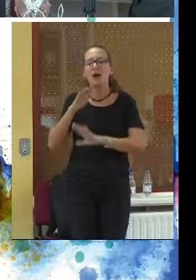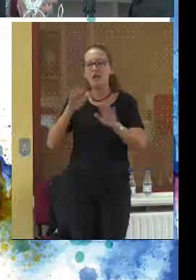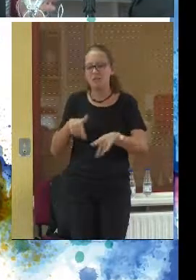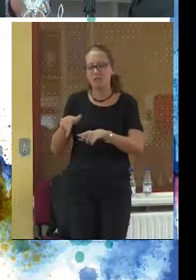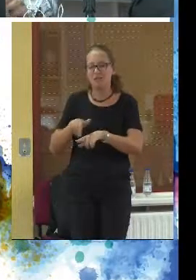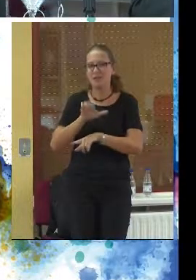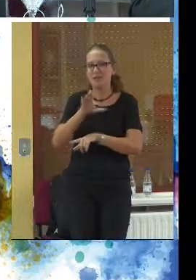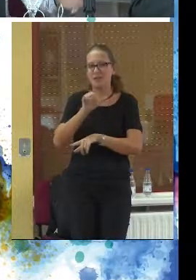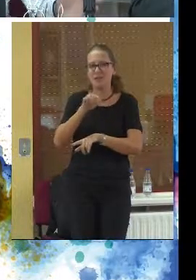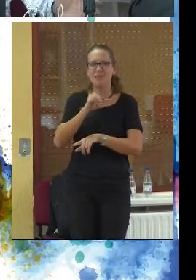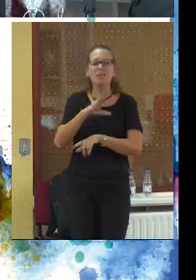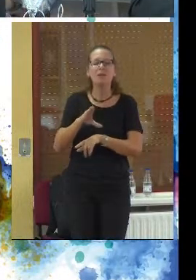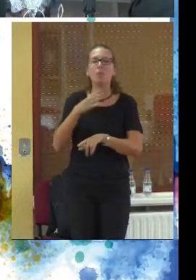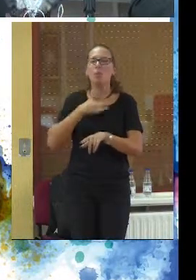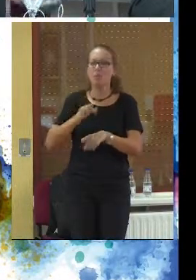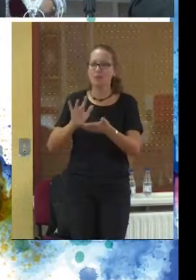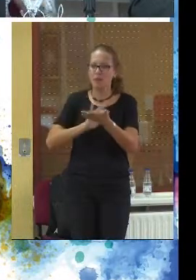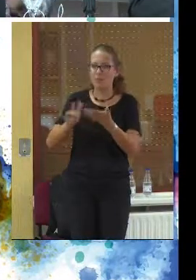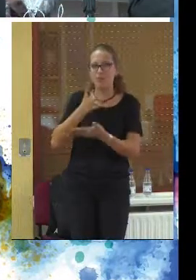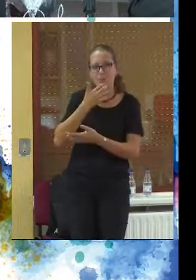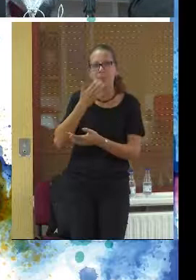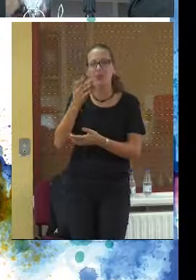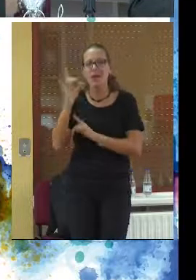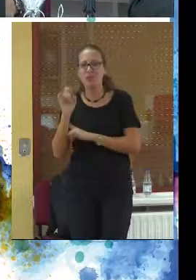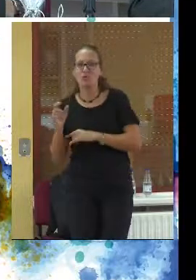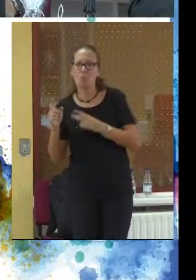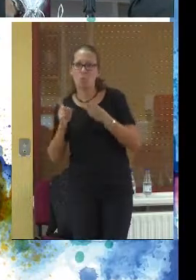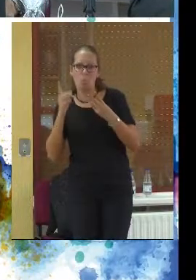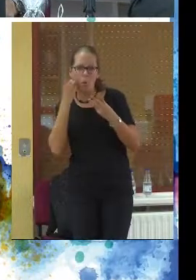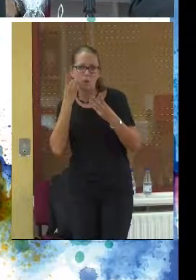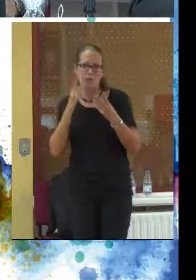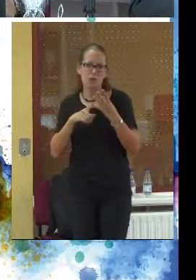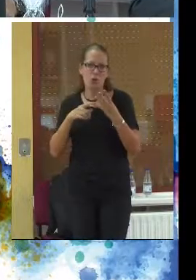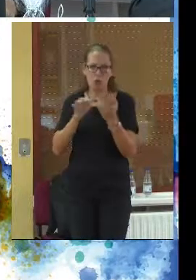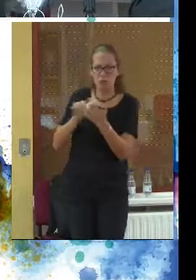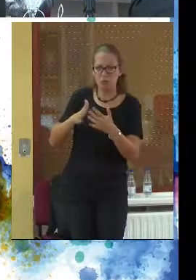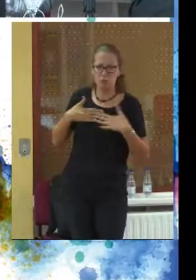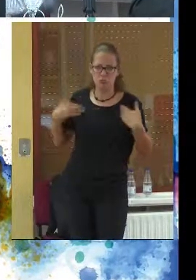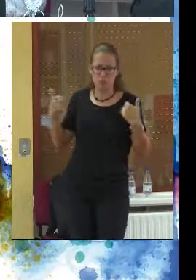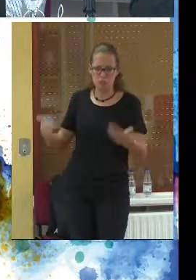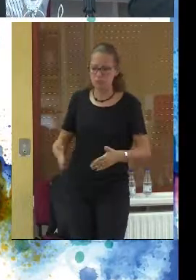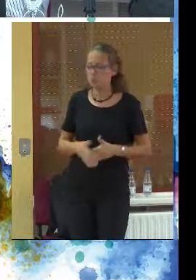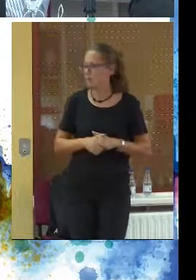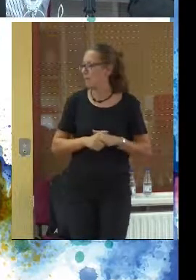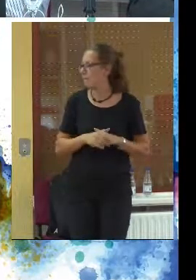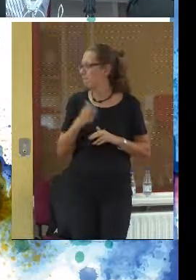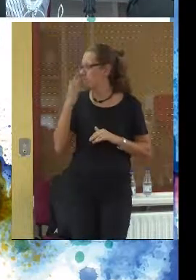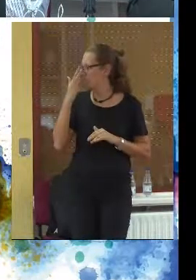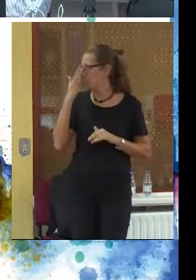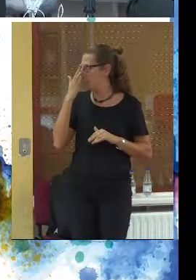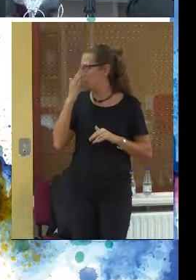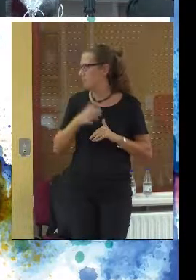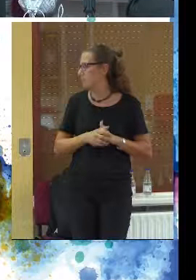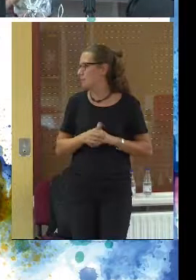this from any single laptop or an Android-based device, or even an Apple-based